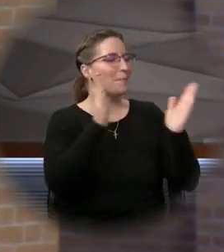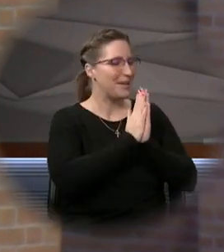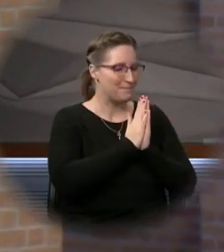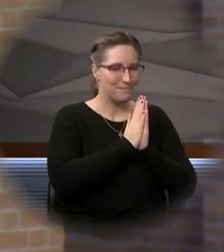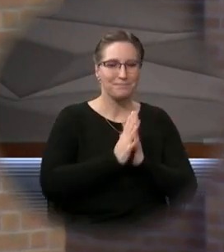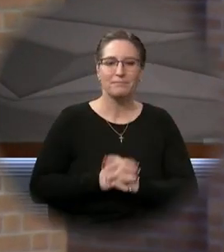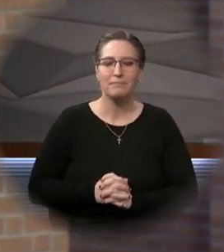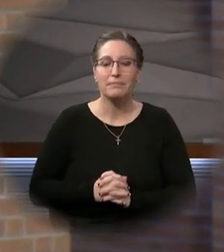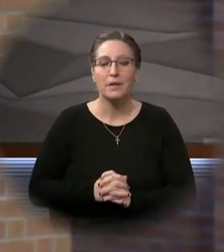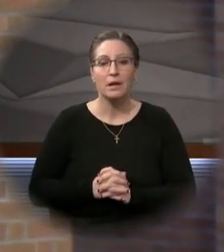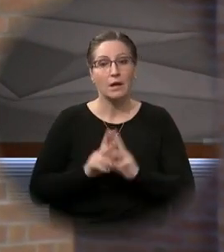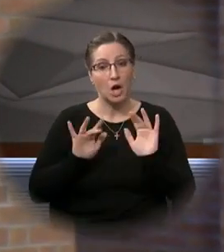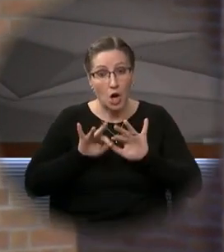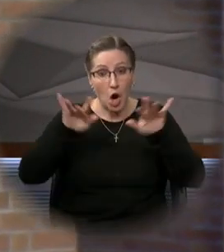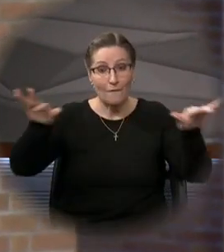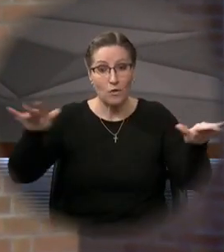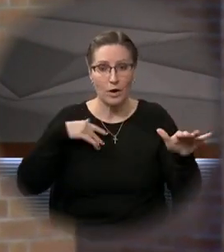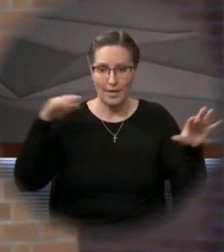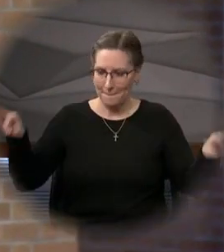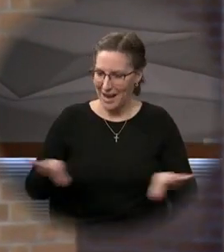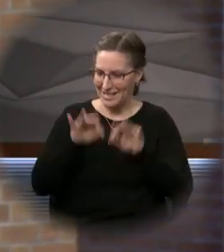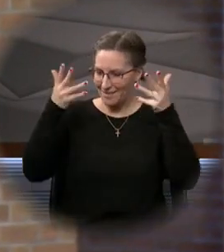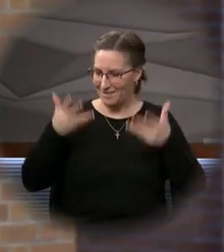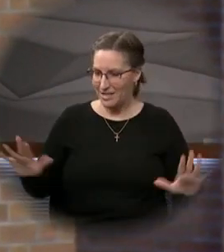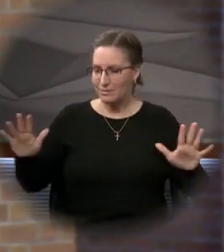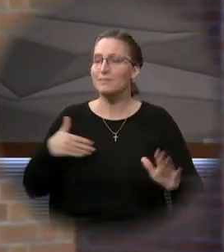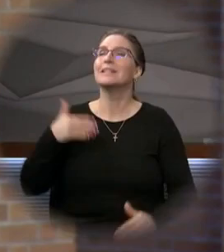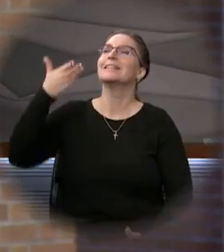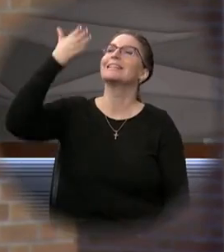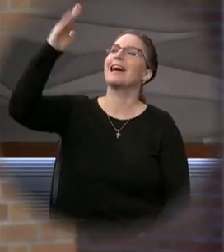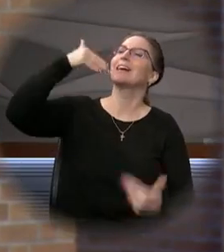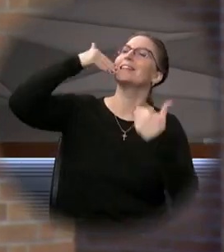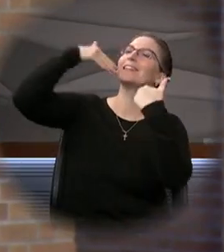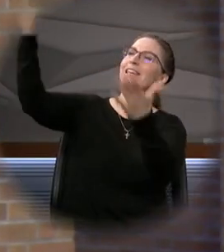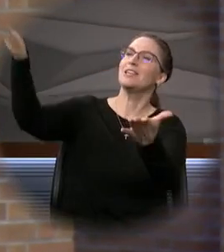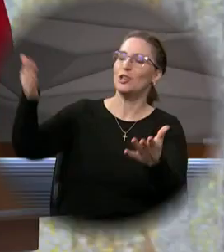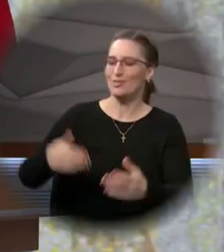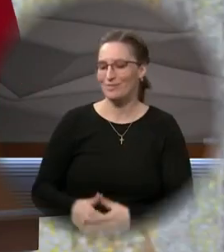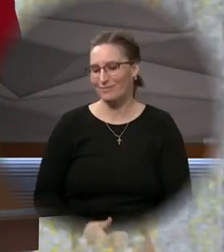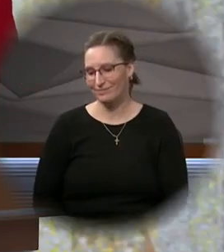Amen. Go forth, the Mass is ended. Thanks be to God.